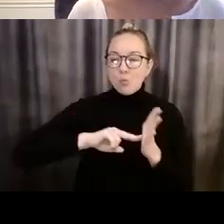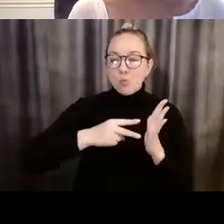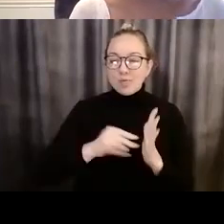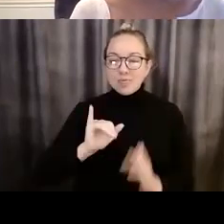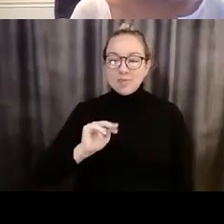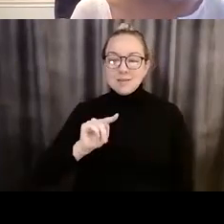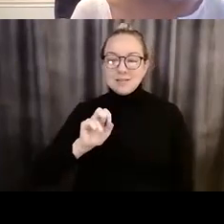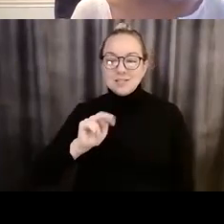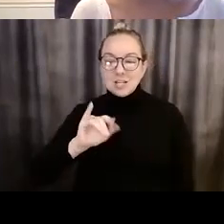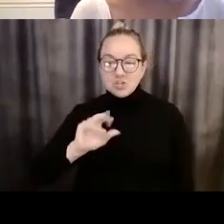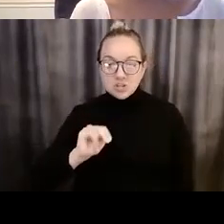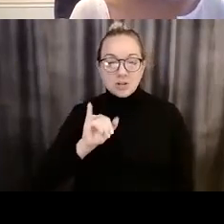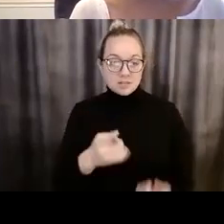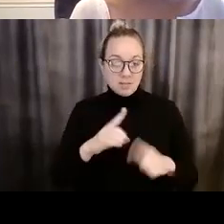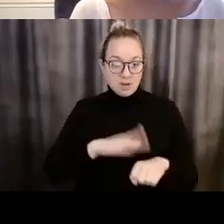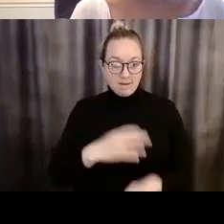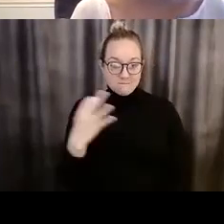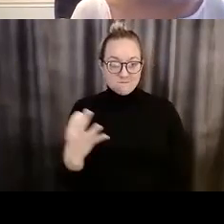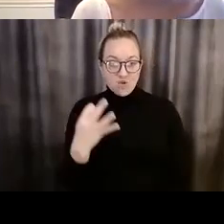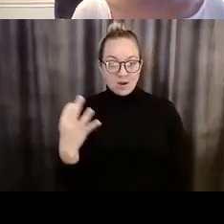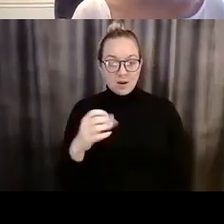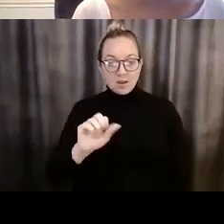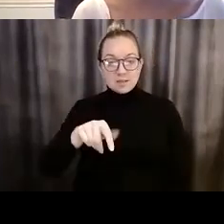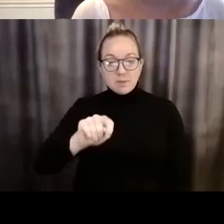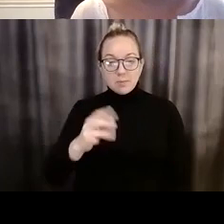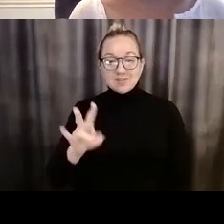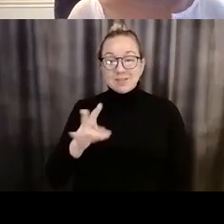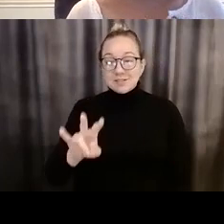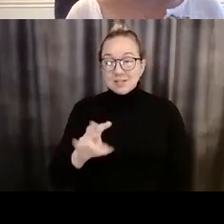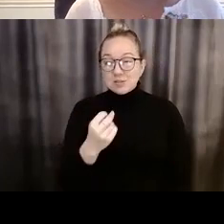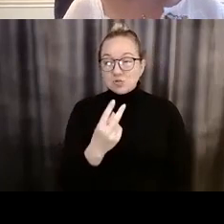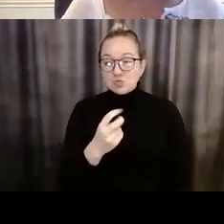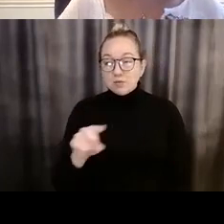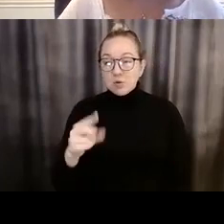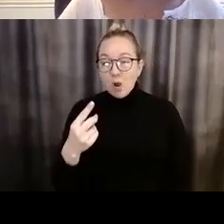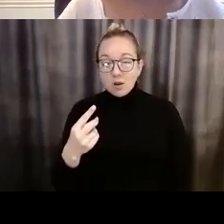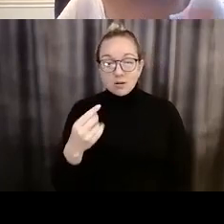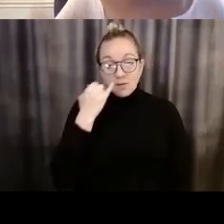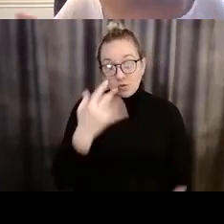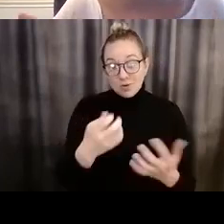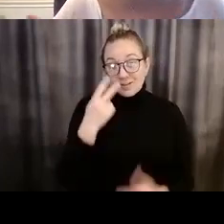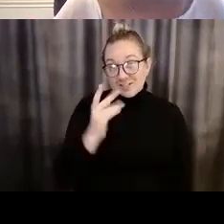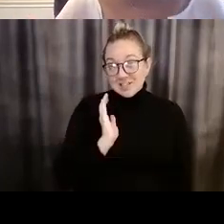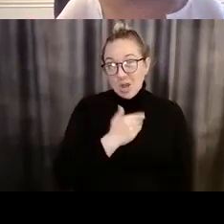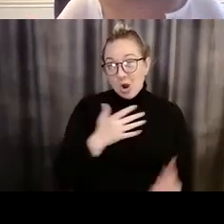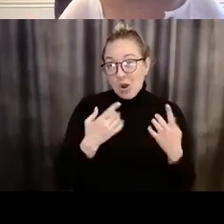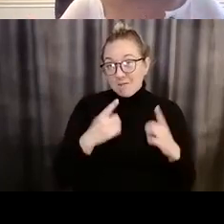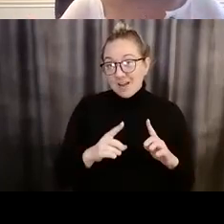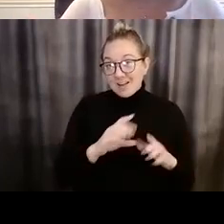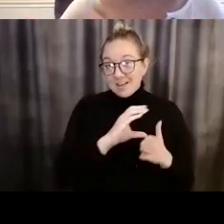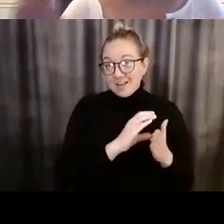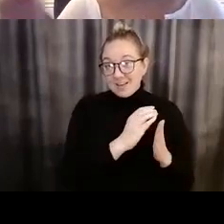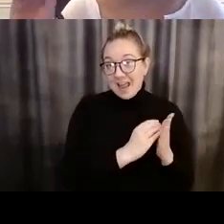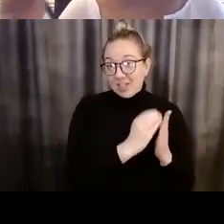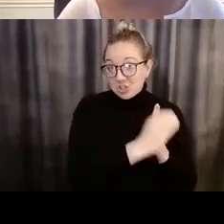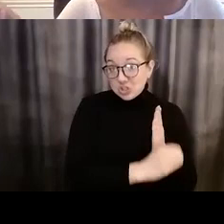that will be held on Friday, September 17th. To view our event calendar and register for these events,